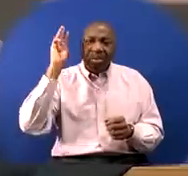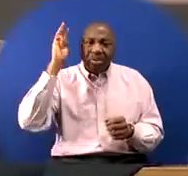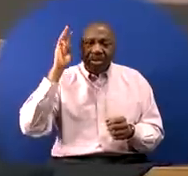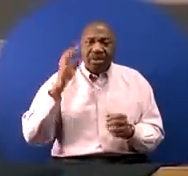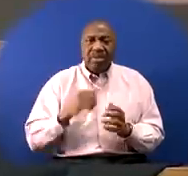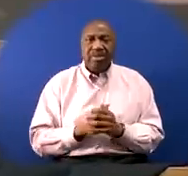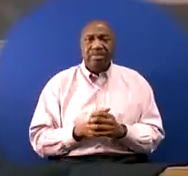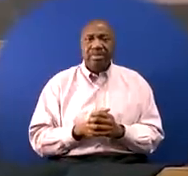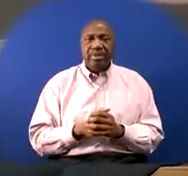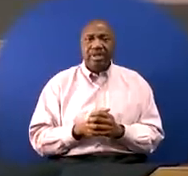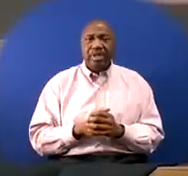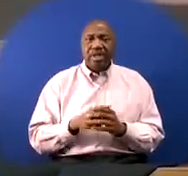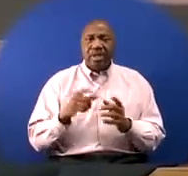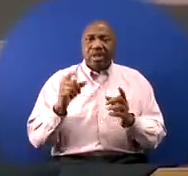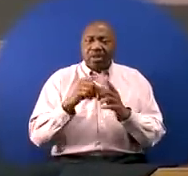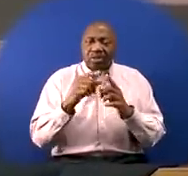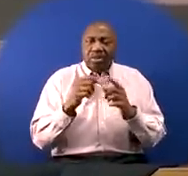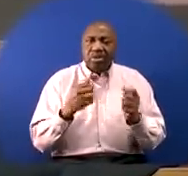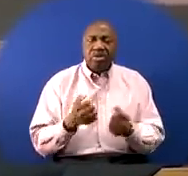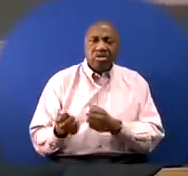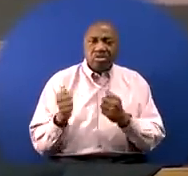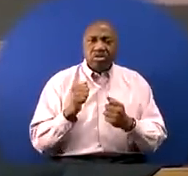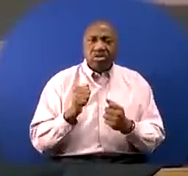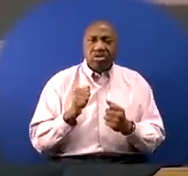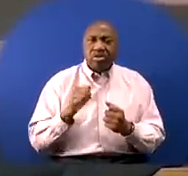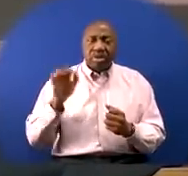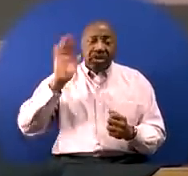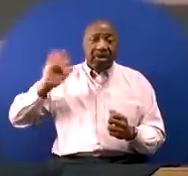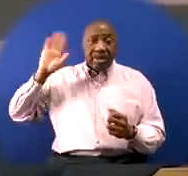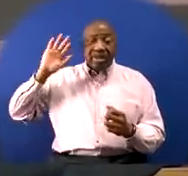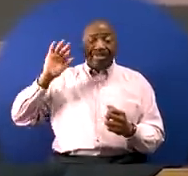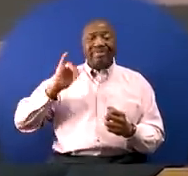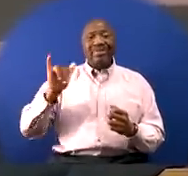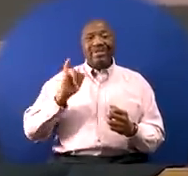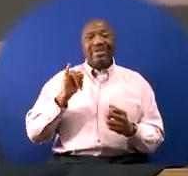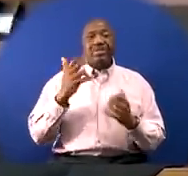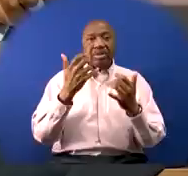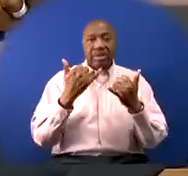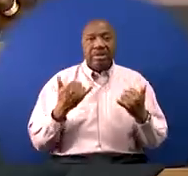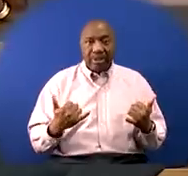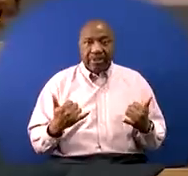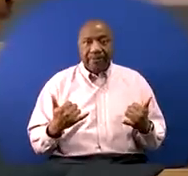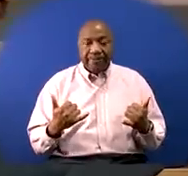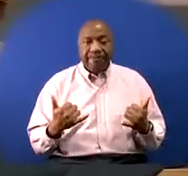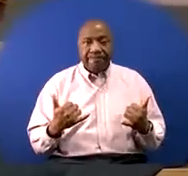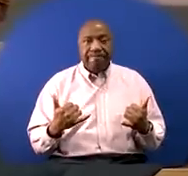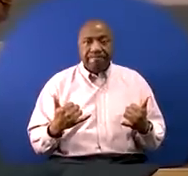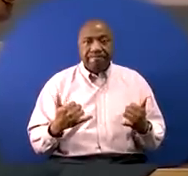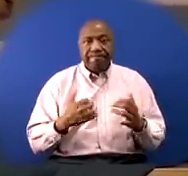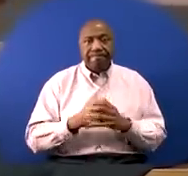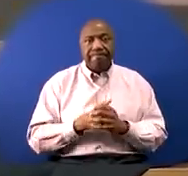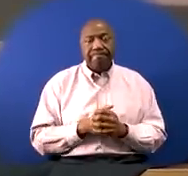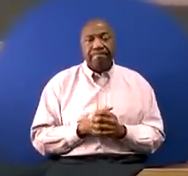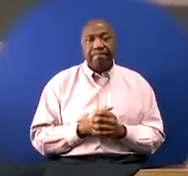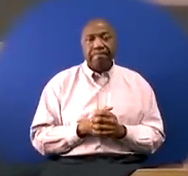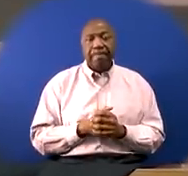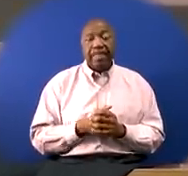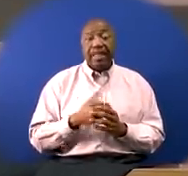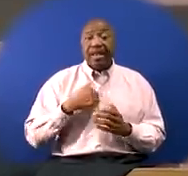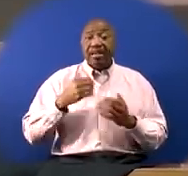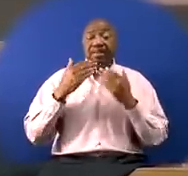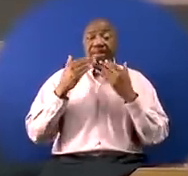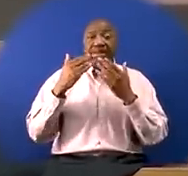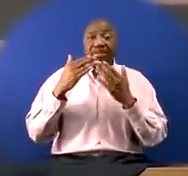Those words were just as strong that day as they are this day, strong this day as they were that day. And I'm grateful